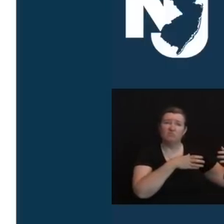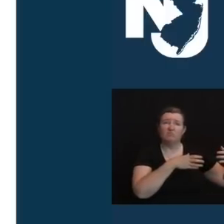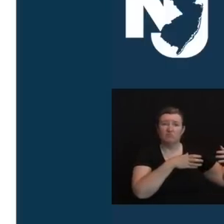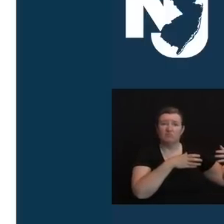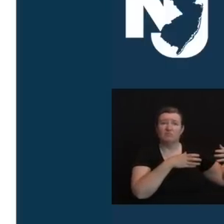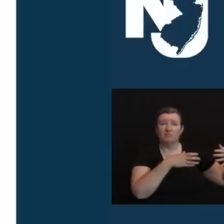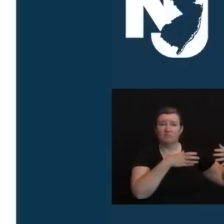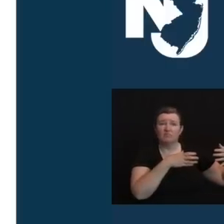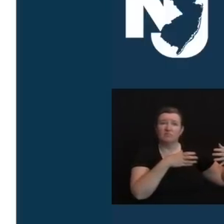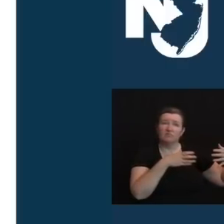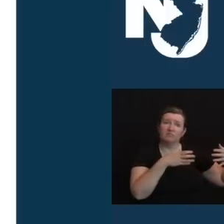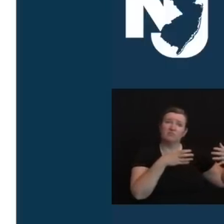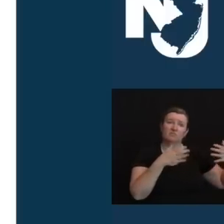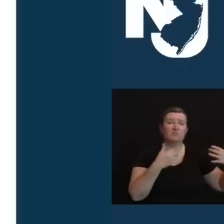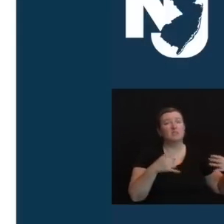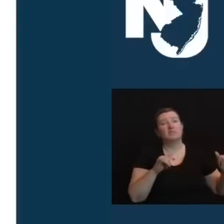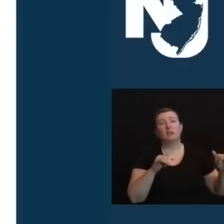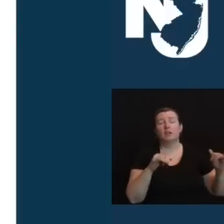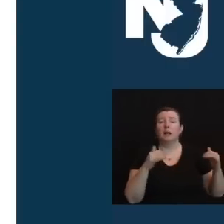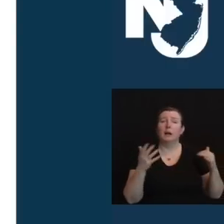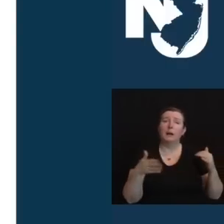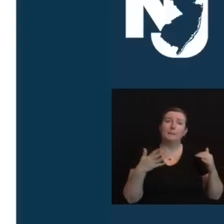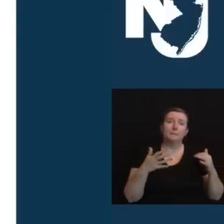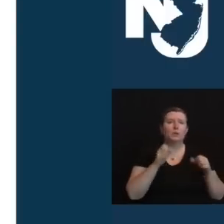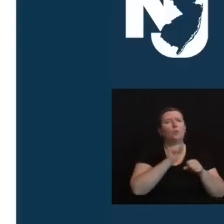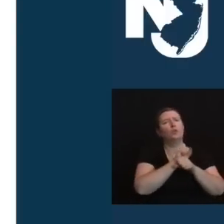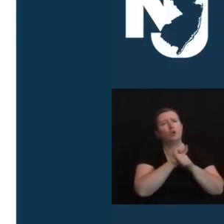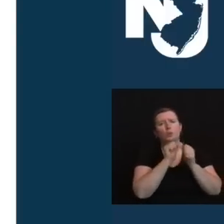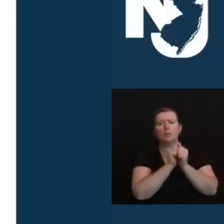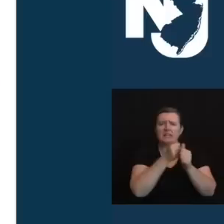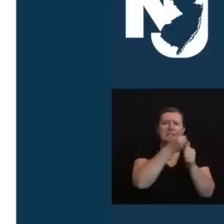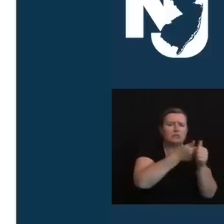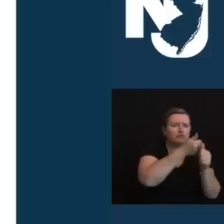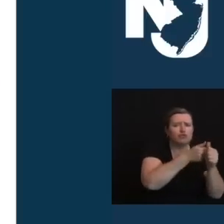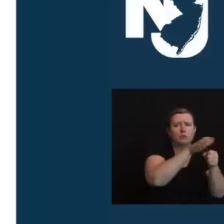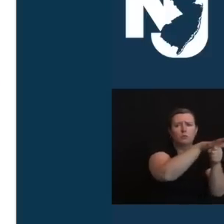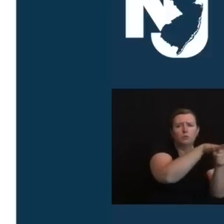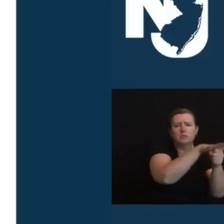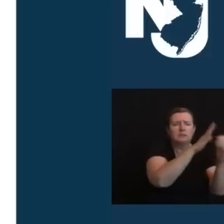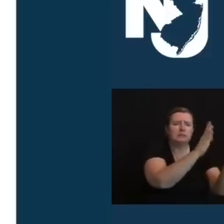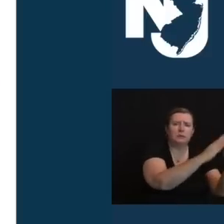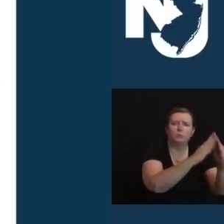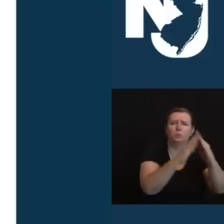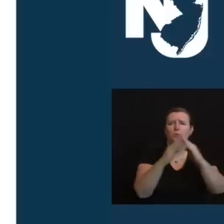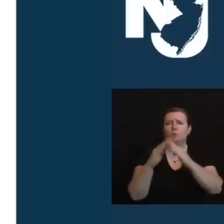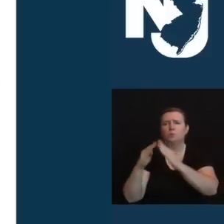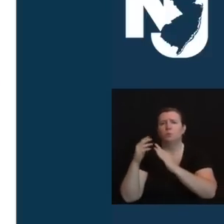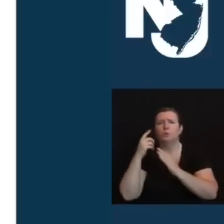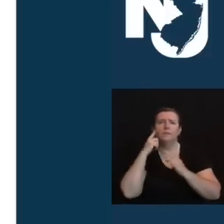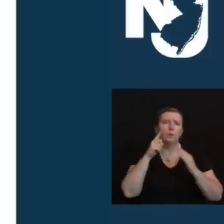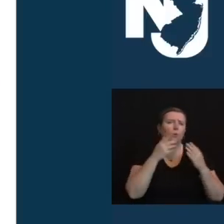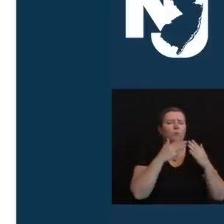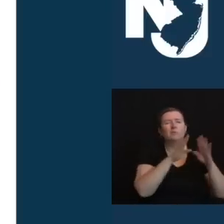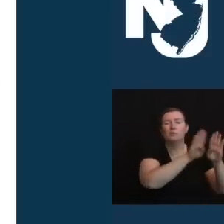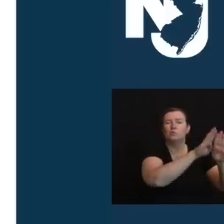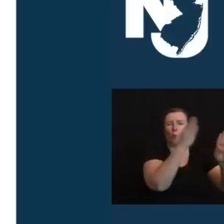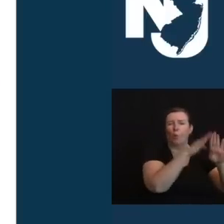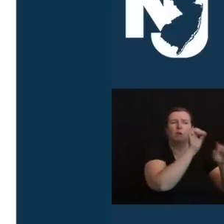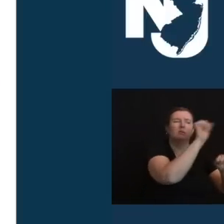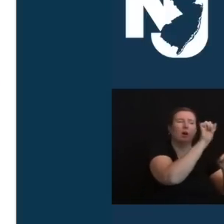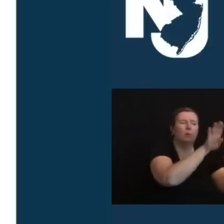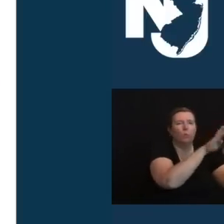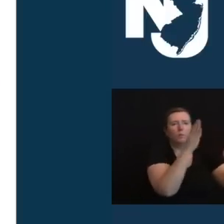information efforts in advance of the Census Bureau's initiation of door-to-door canvassing of those households which do